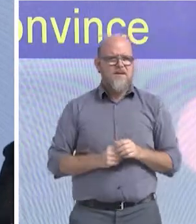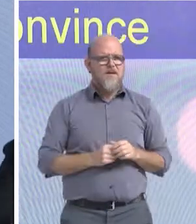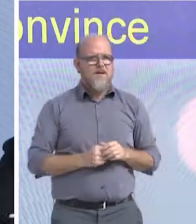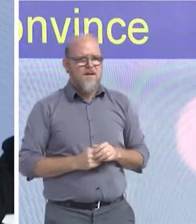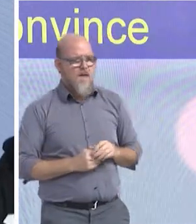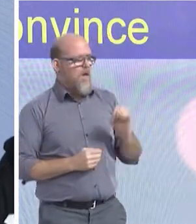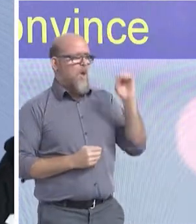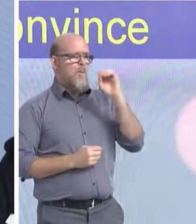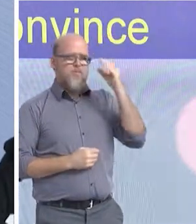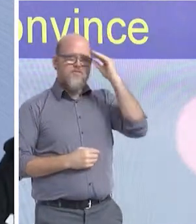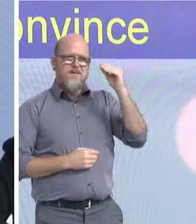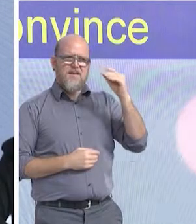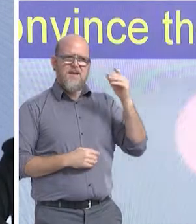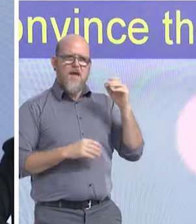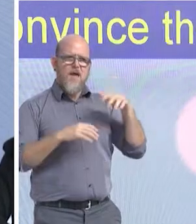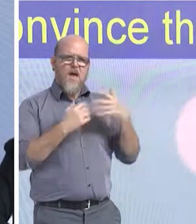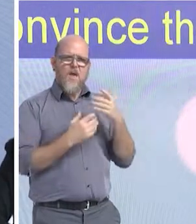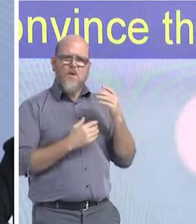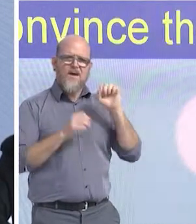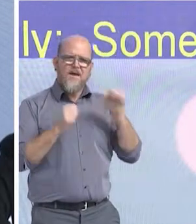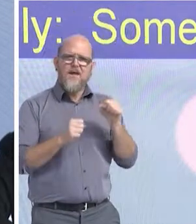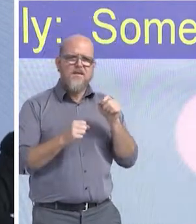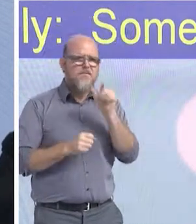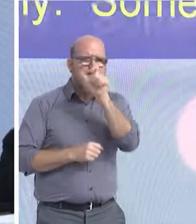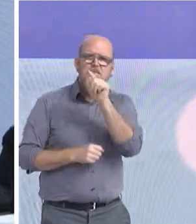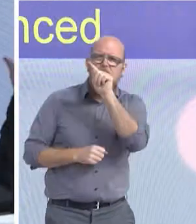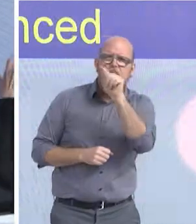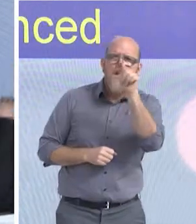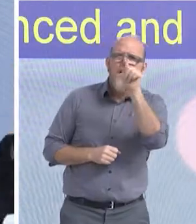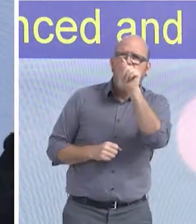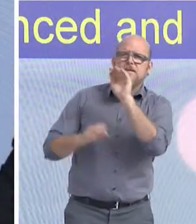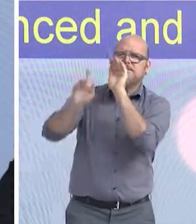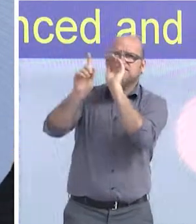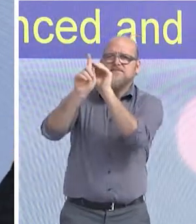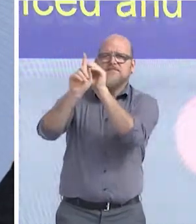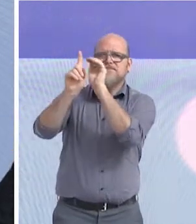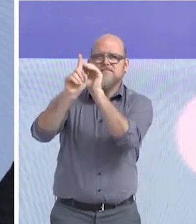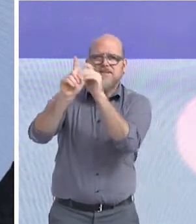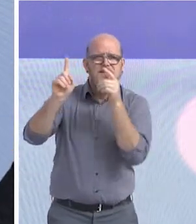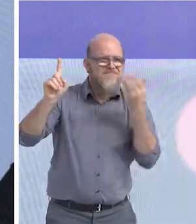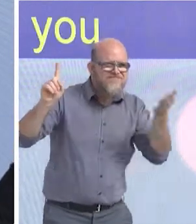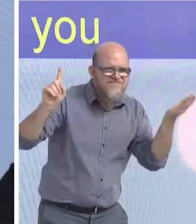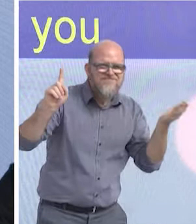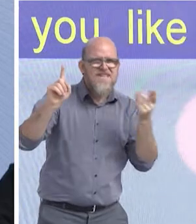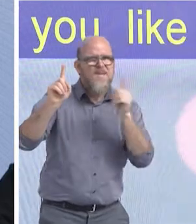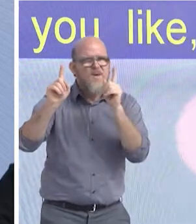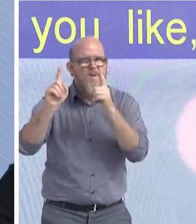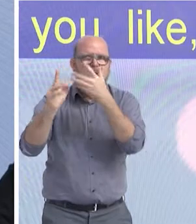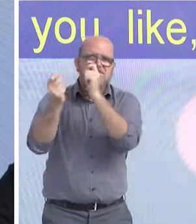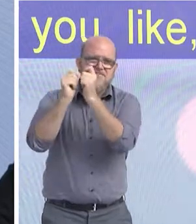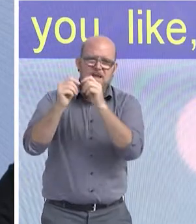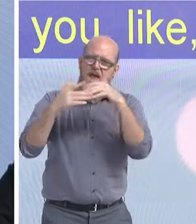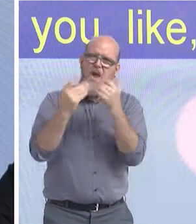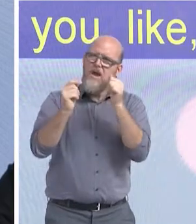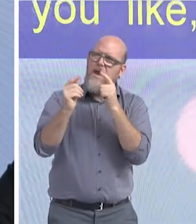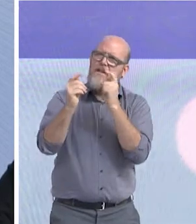Well, some people won't be convinced, and I know that there's a big if you like, intellectual or academic debate about the